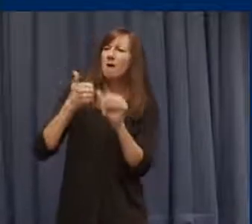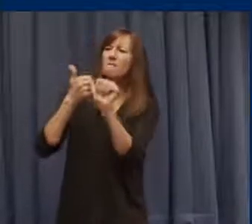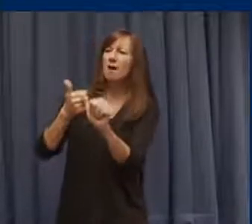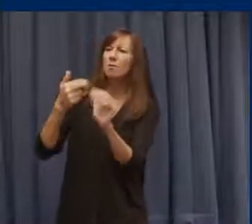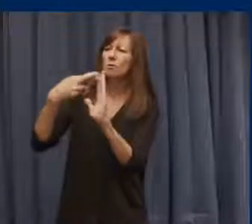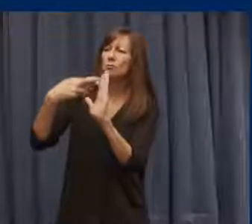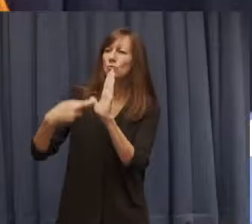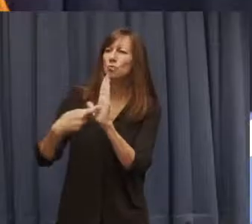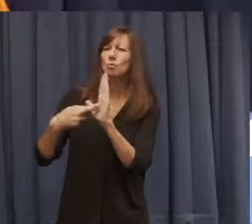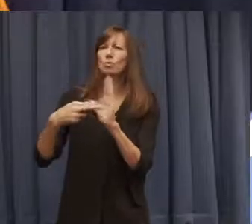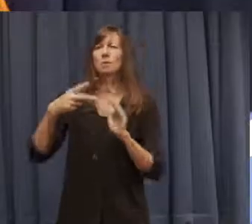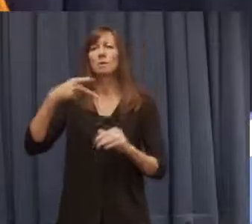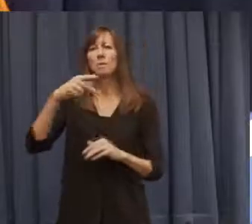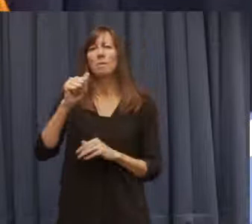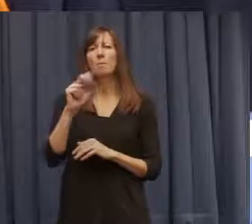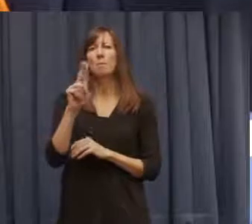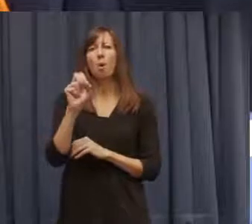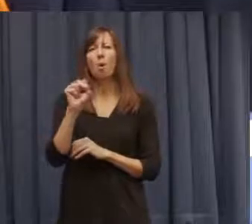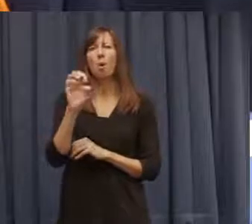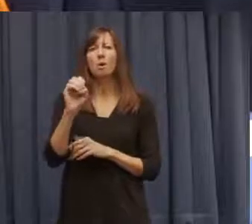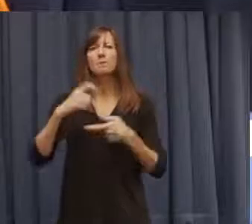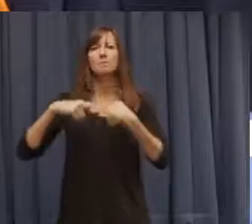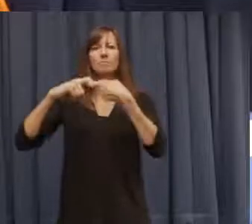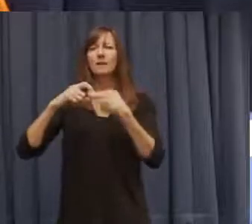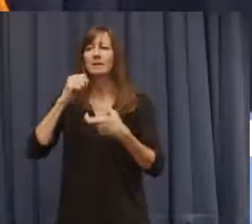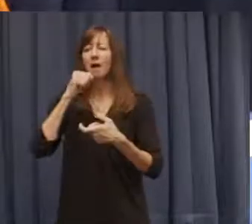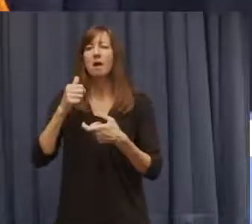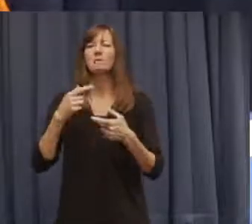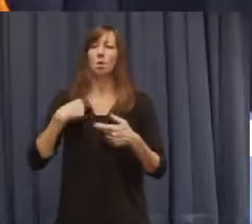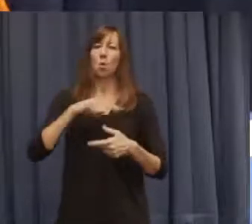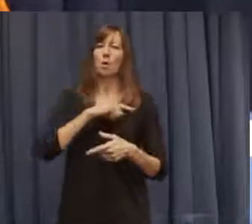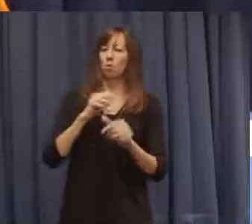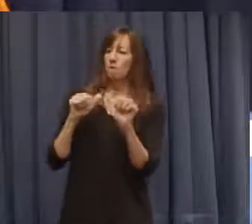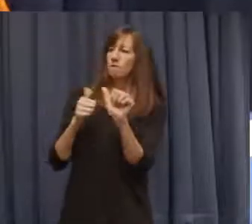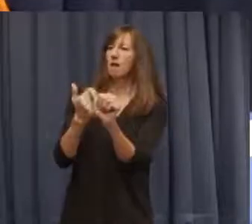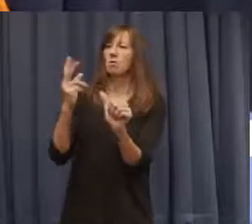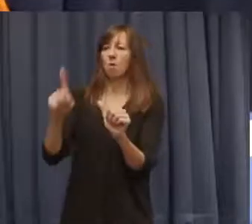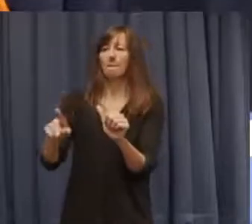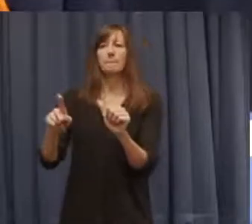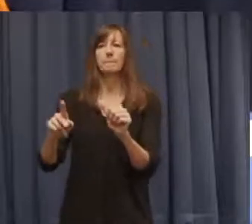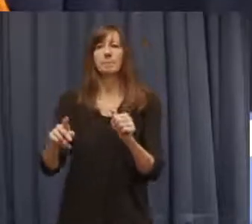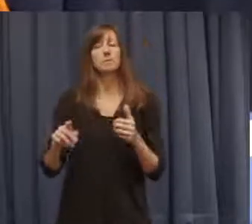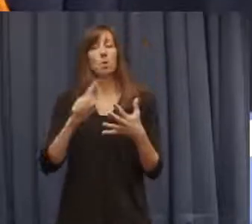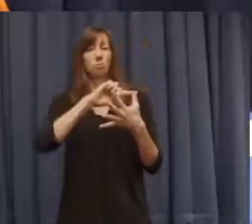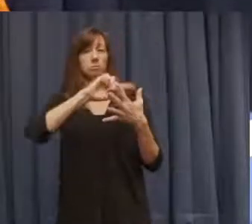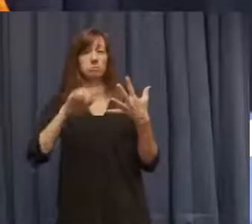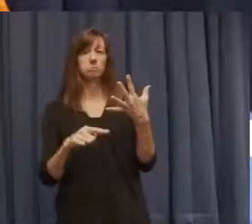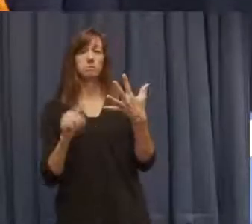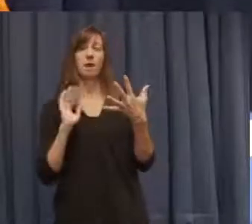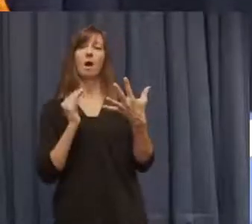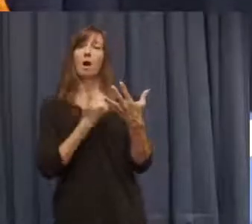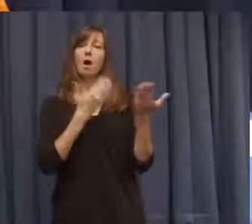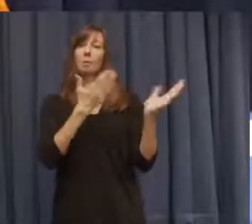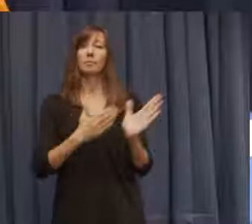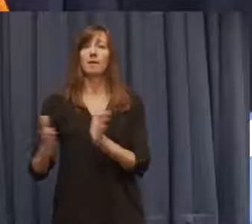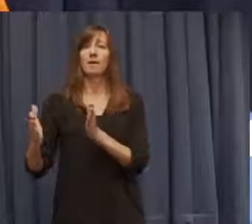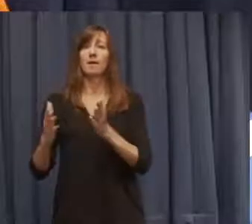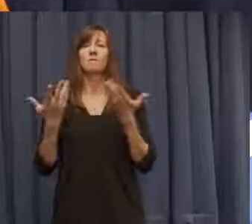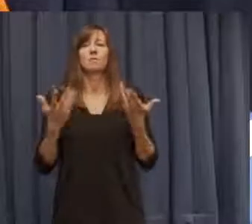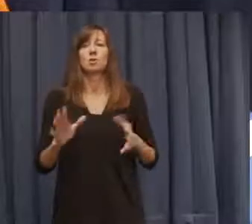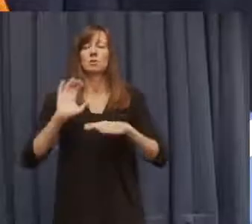enforcing that consistently. So this rapid response plan really has been in place for the last 4 or